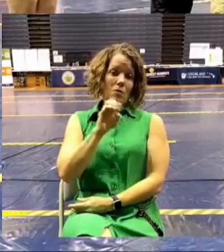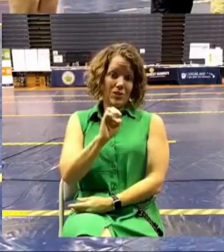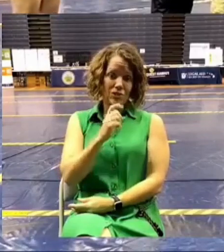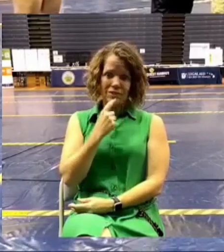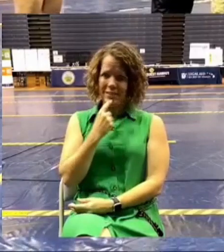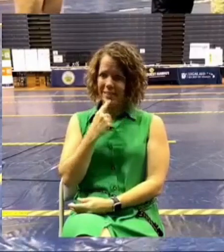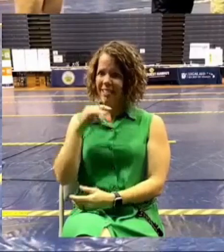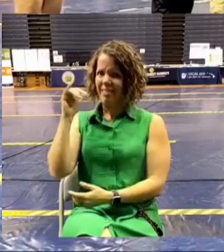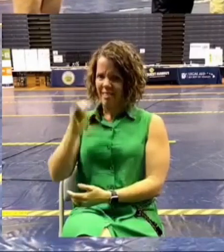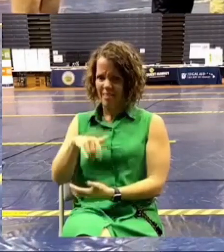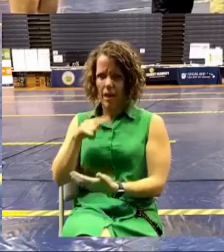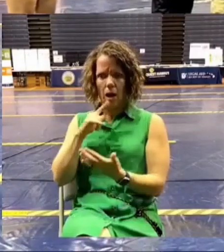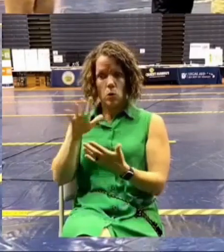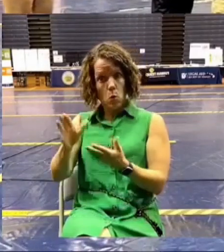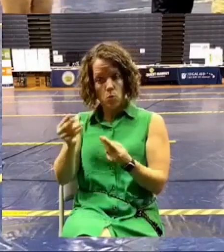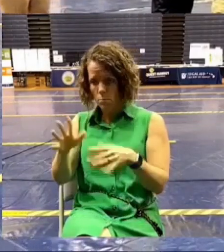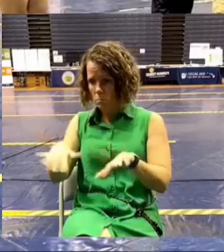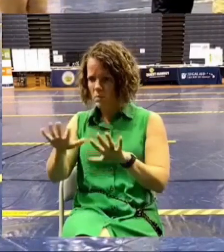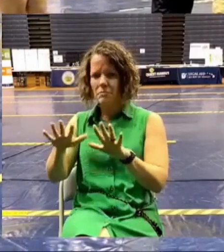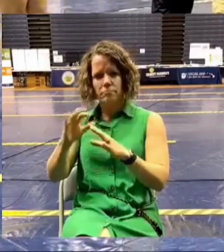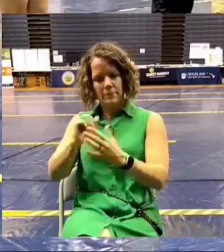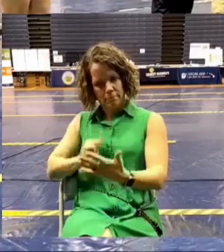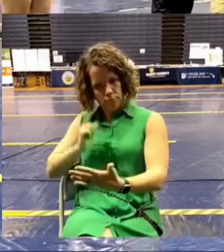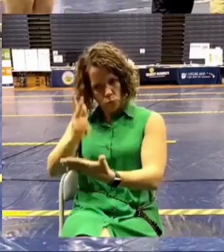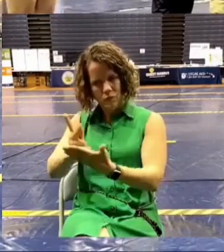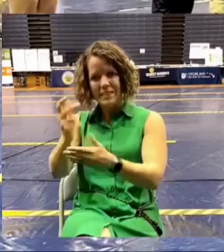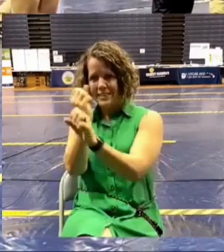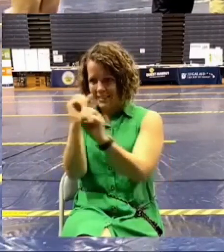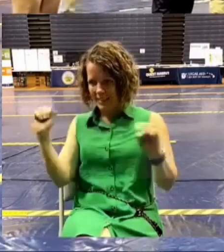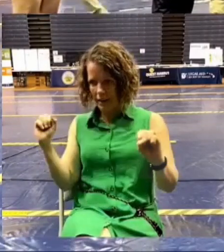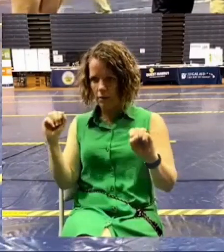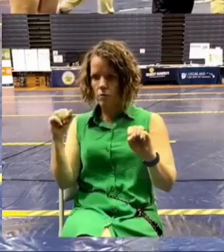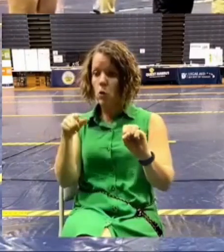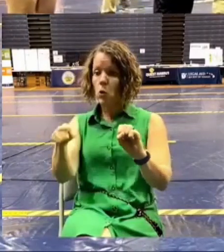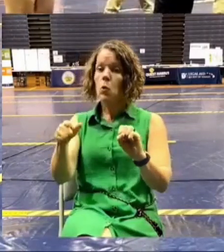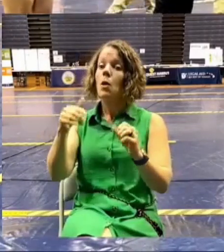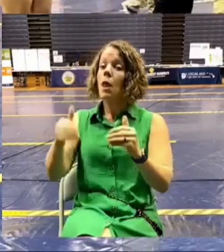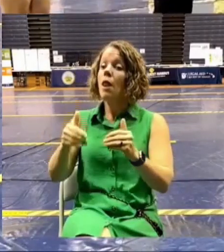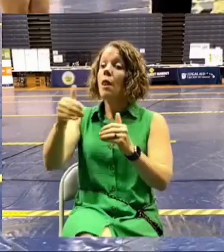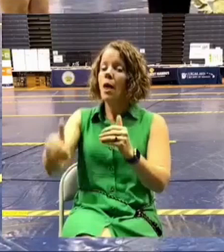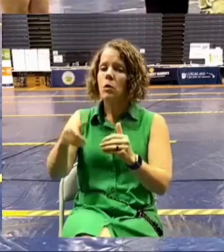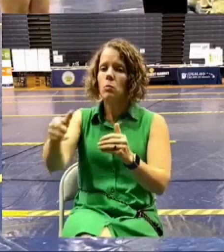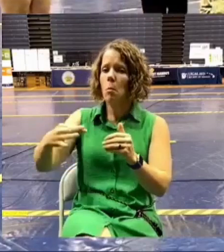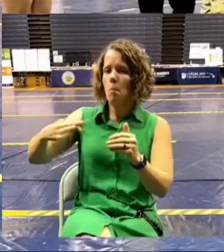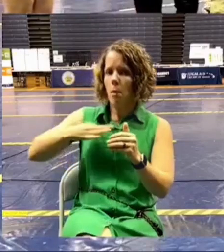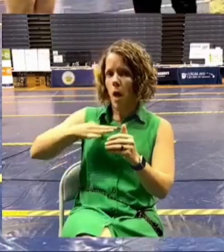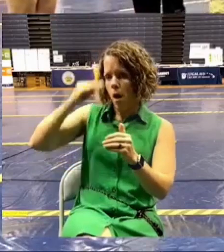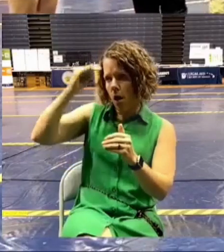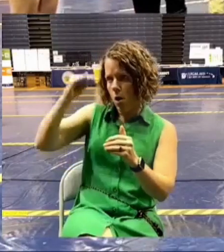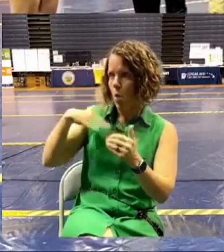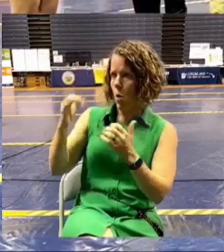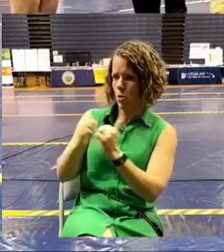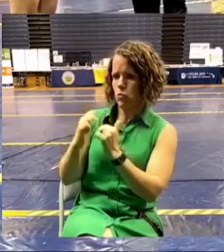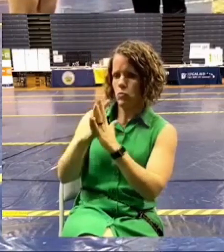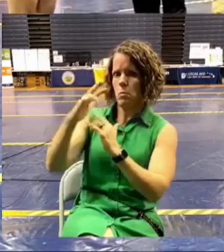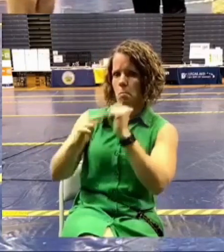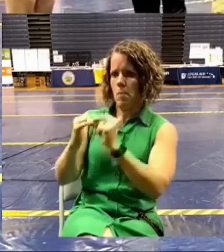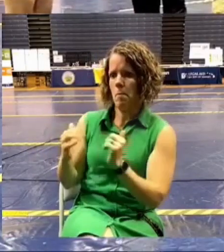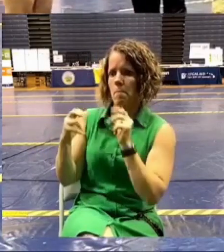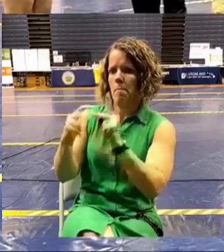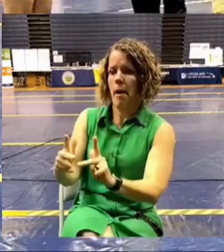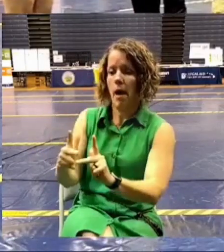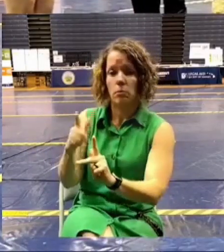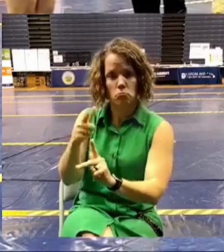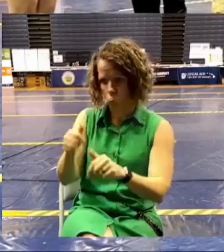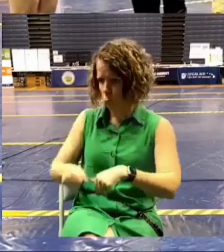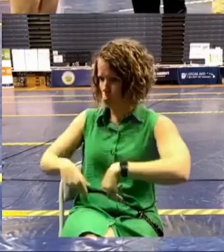your property is clear. No additional testing needs to be done for you to apply for your rebuilding permit. Depending on where your